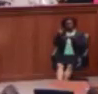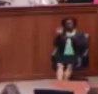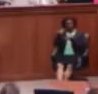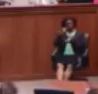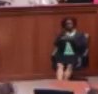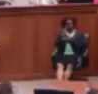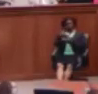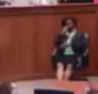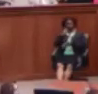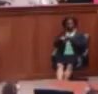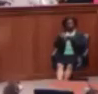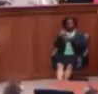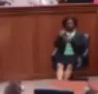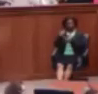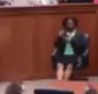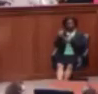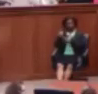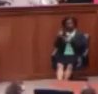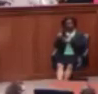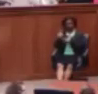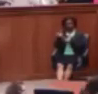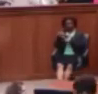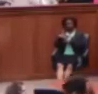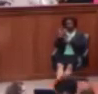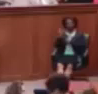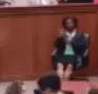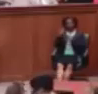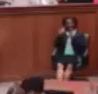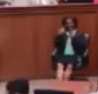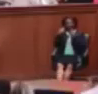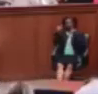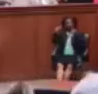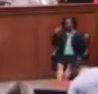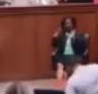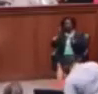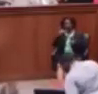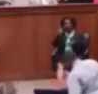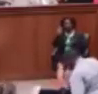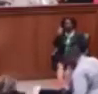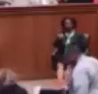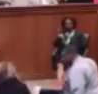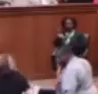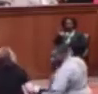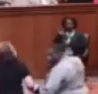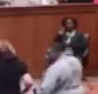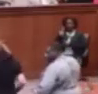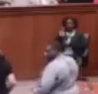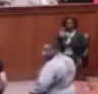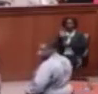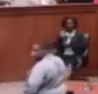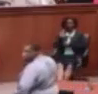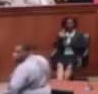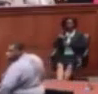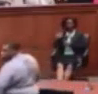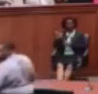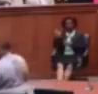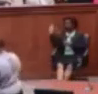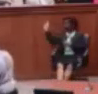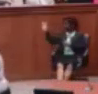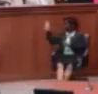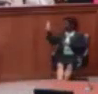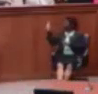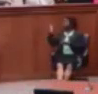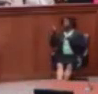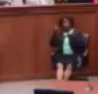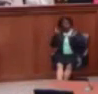notice of intent revisions to Bulletin 741 non-public. We need a motion, board members.